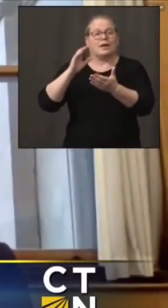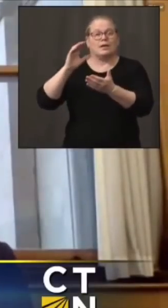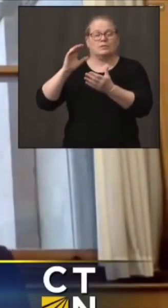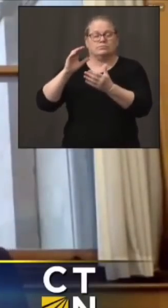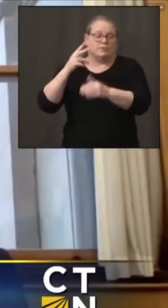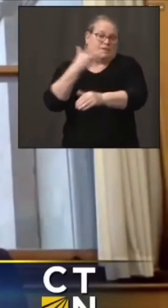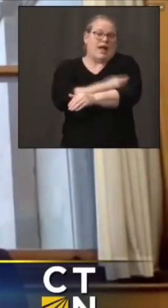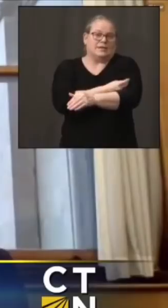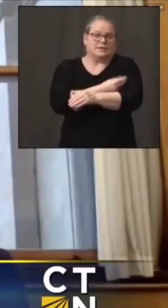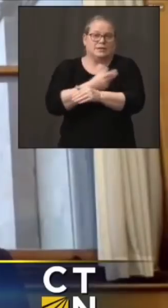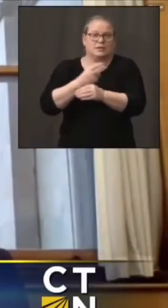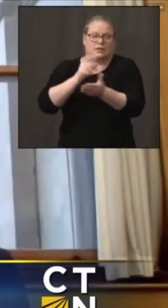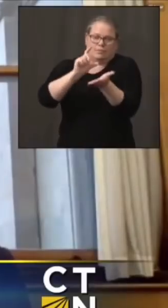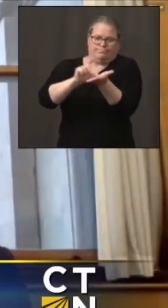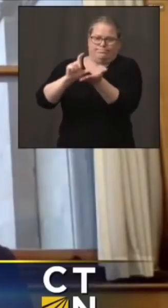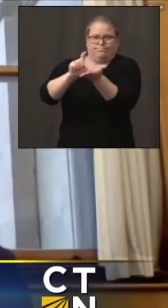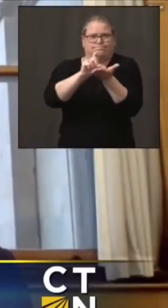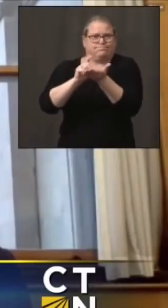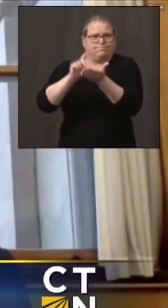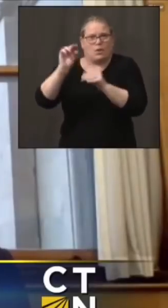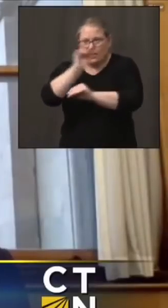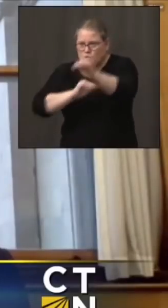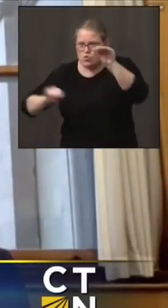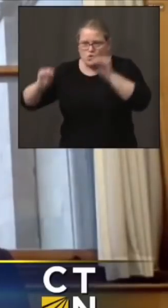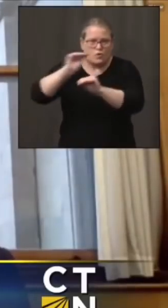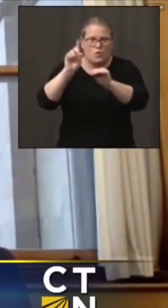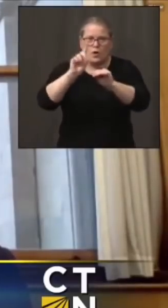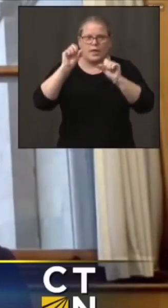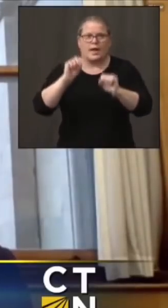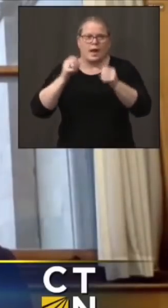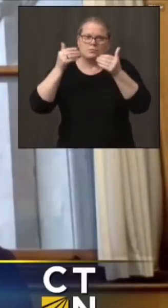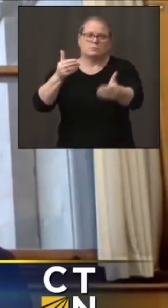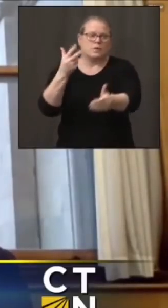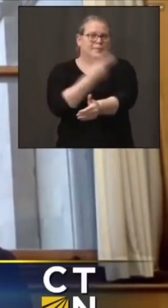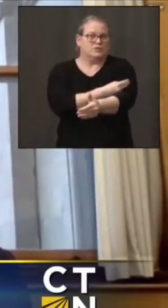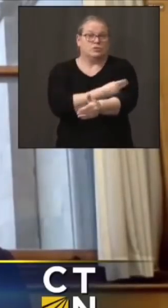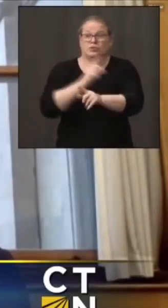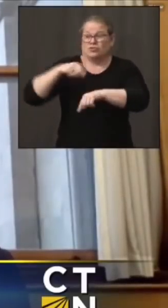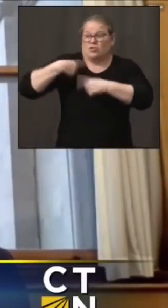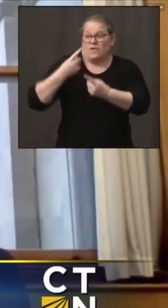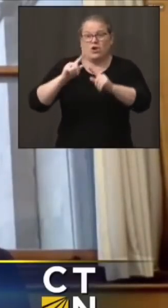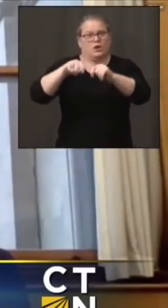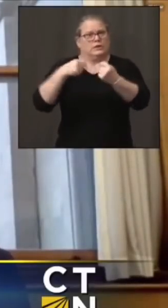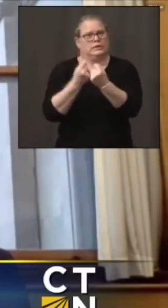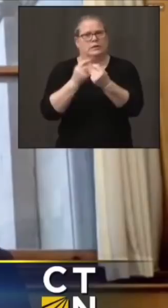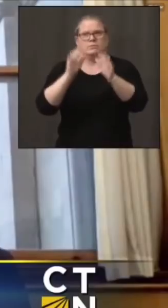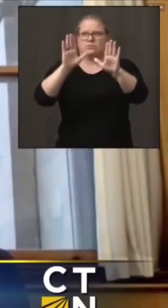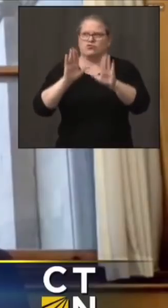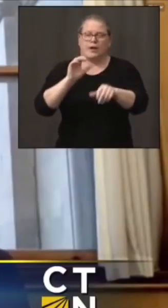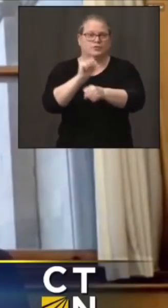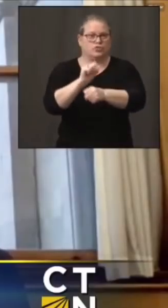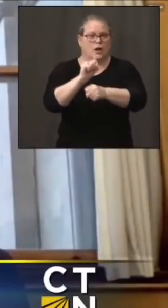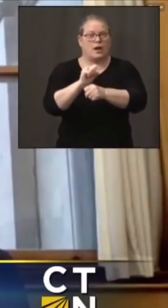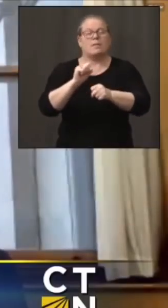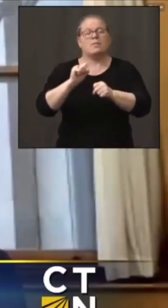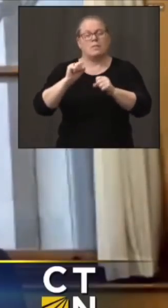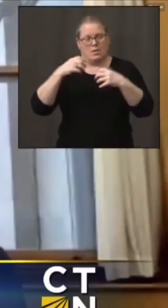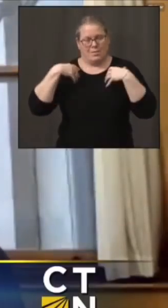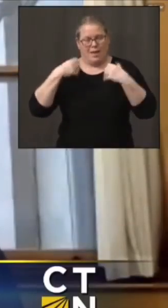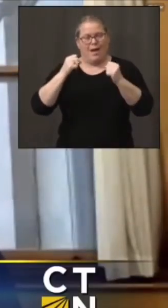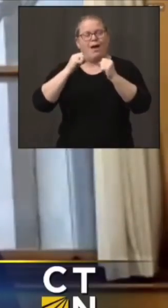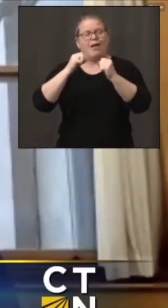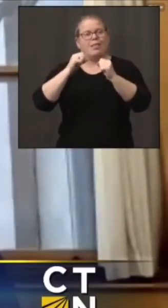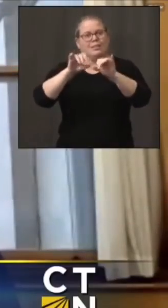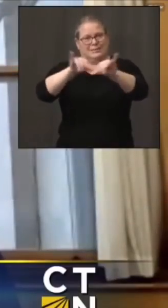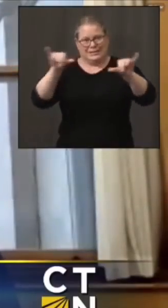be administered. And so far, the team's doing a great job. Our healthcare system, got out of the gates very fast. Our local health